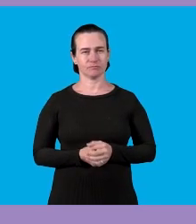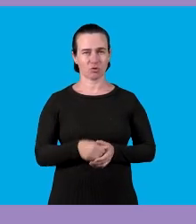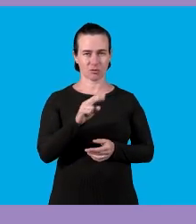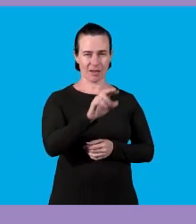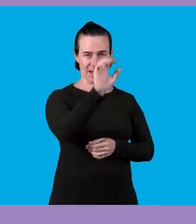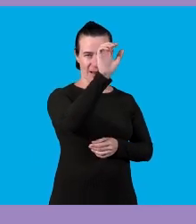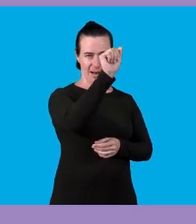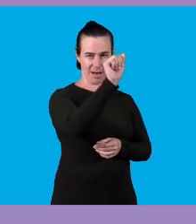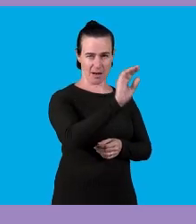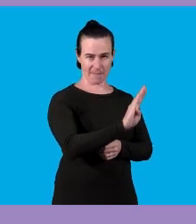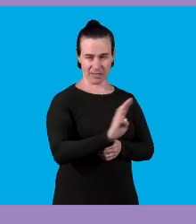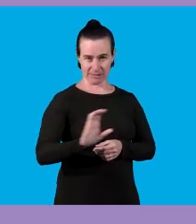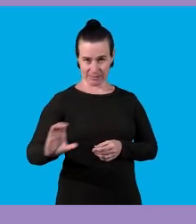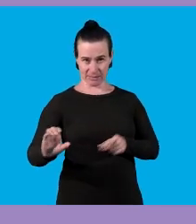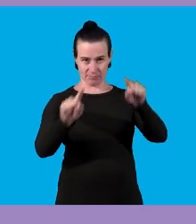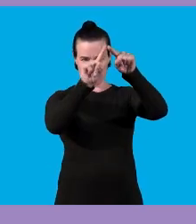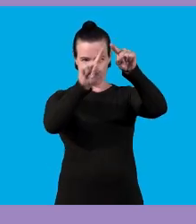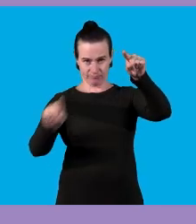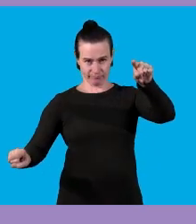triangle ABC,